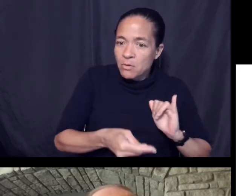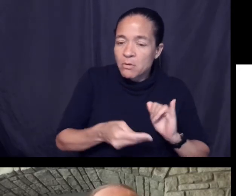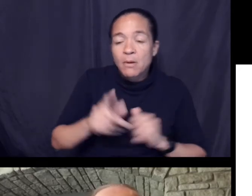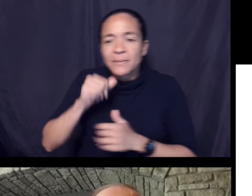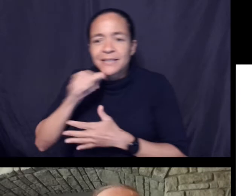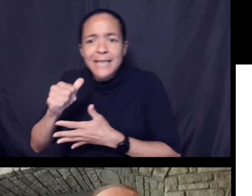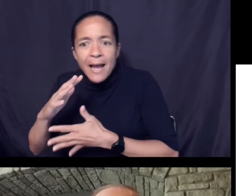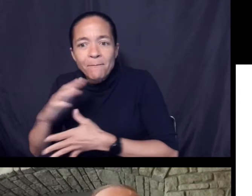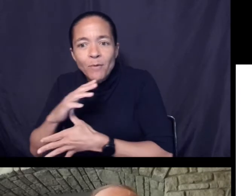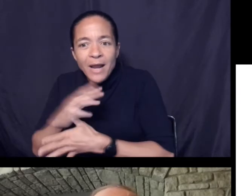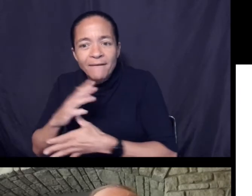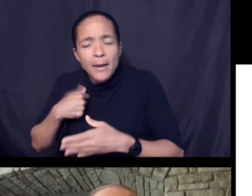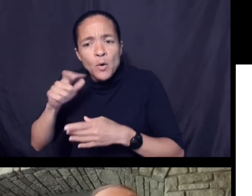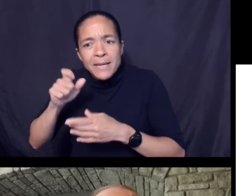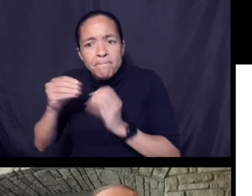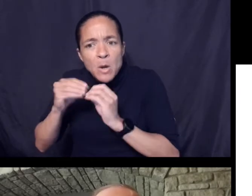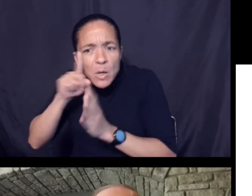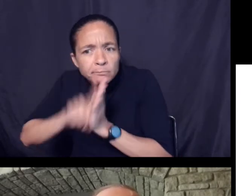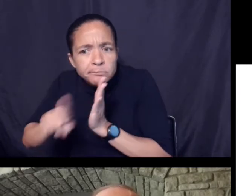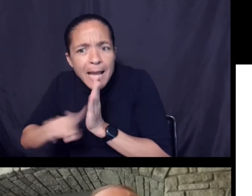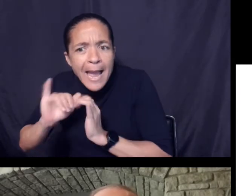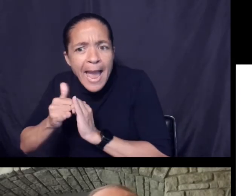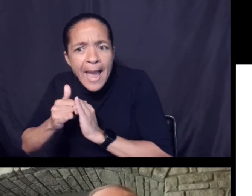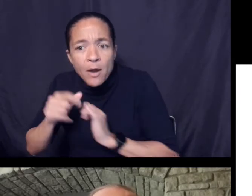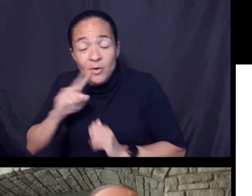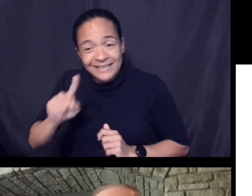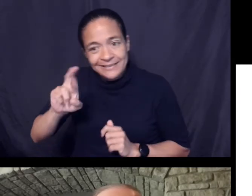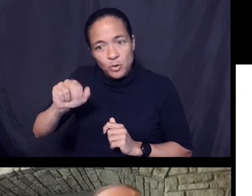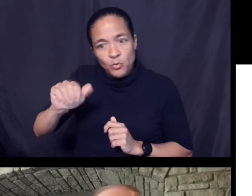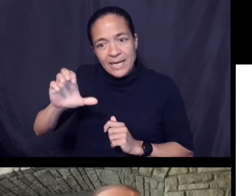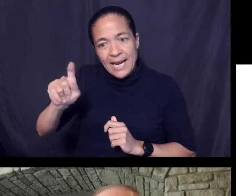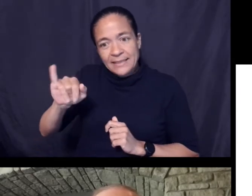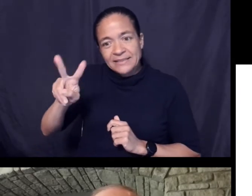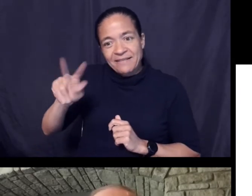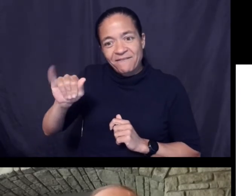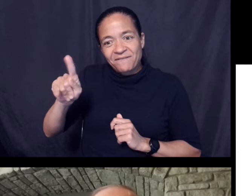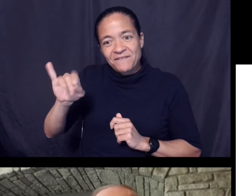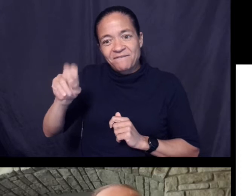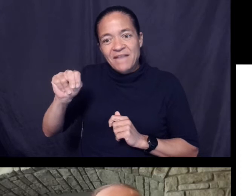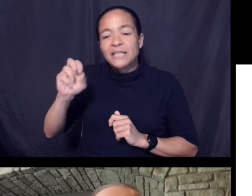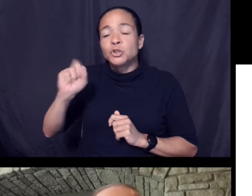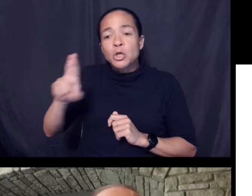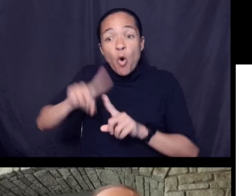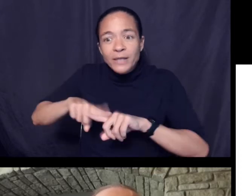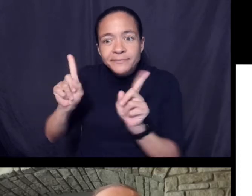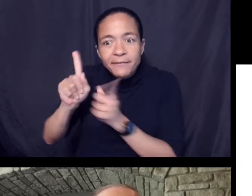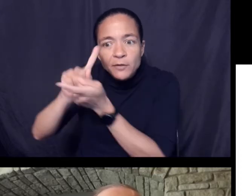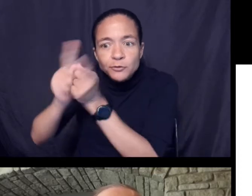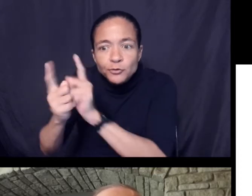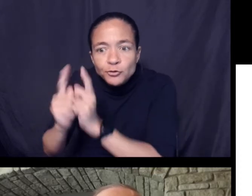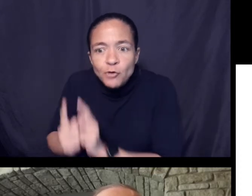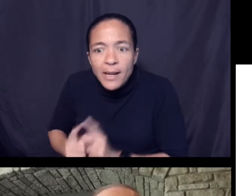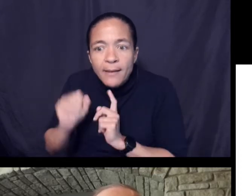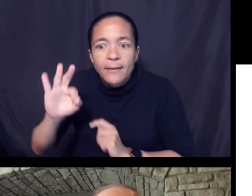but the non-primary, we need further clarification if this is a reactivation or maybe it's acquiring a different strand